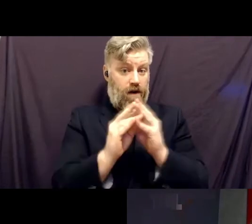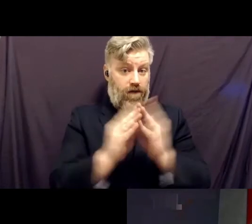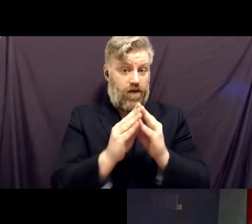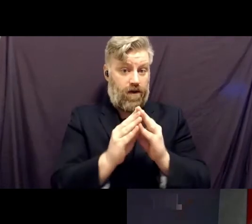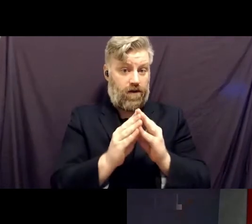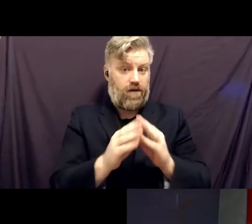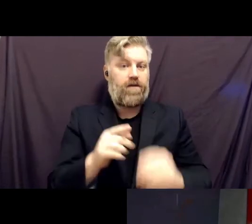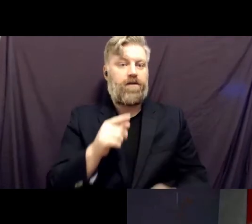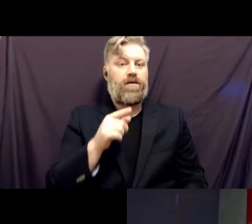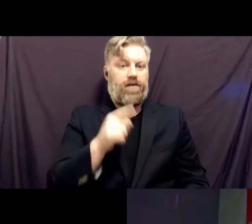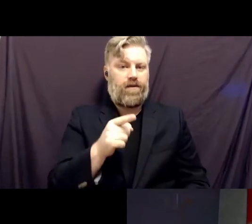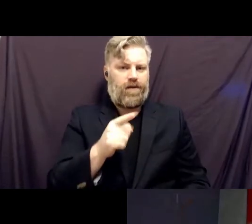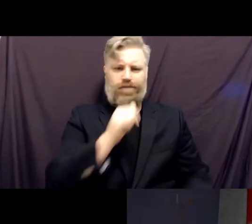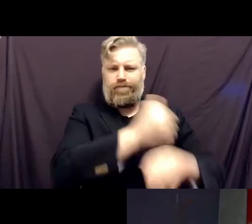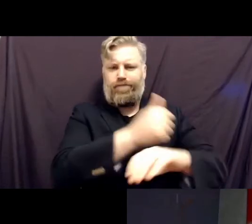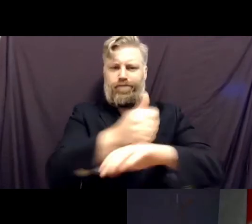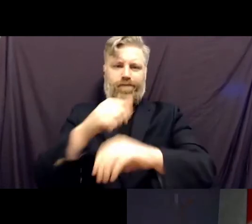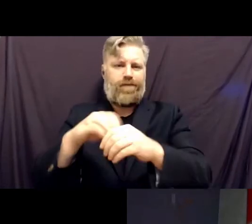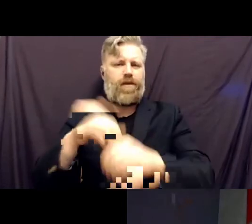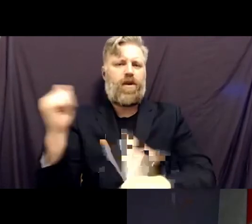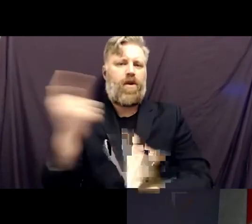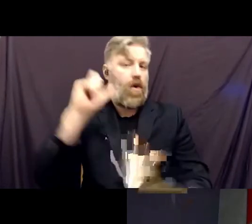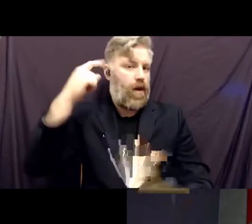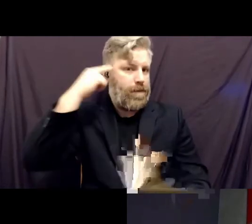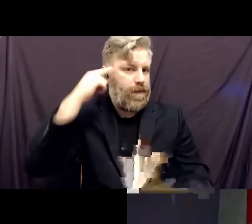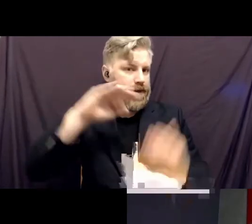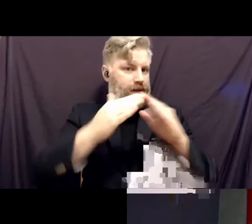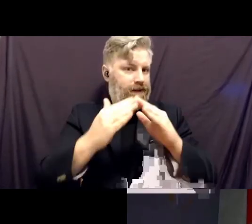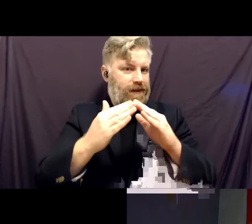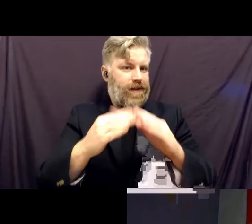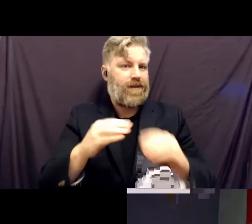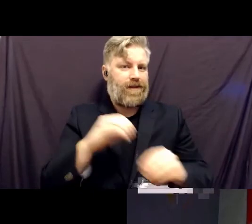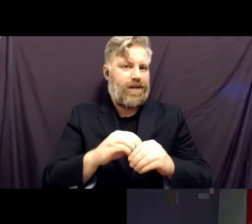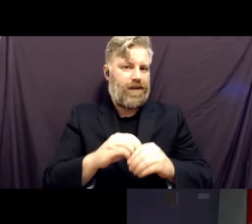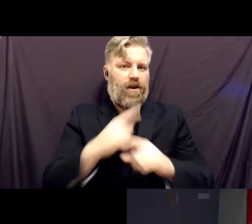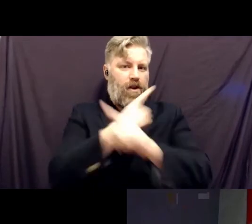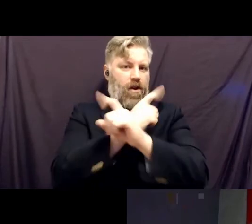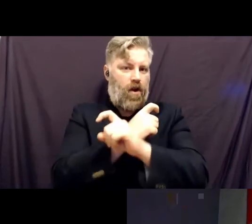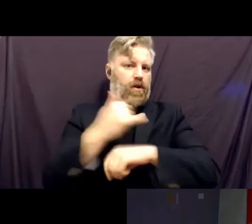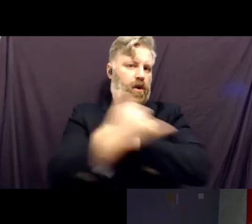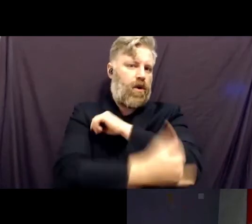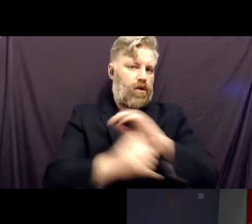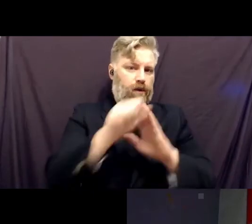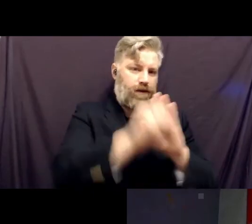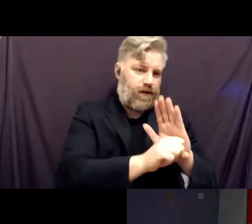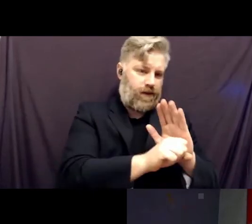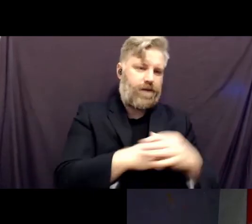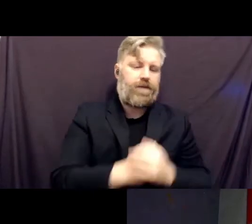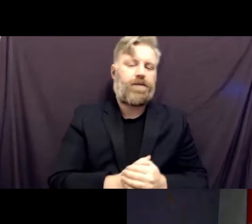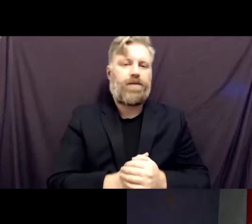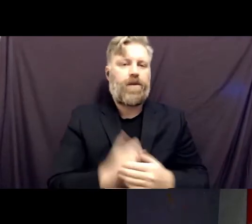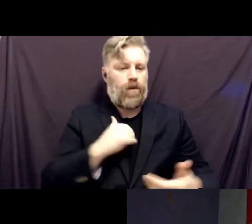all capital cities of Austria country states, jointly with regional partners